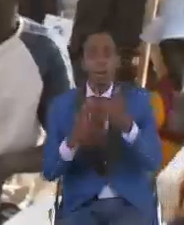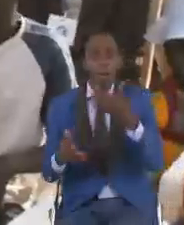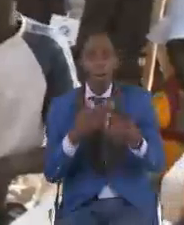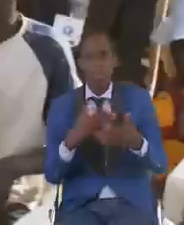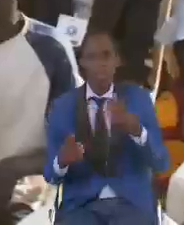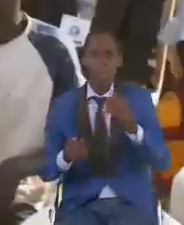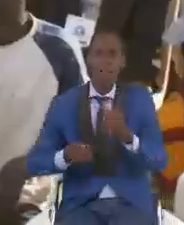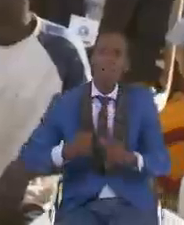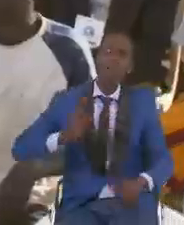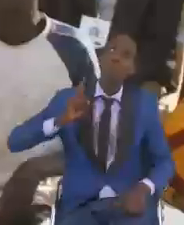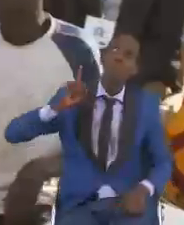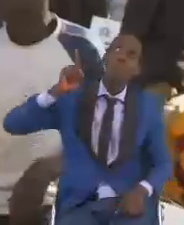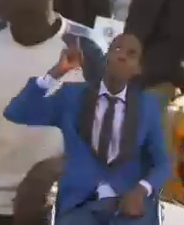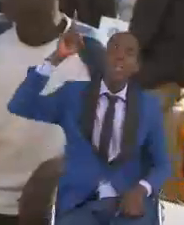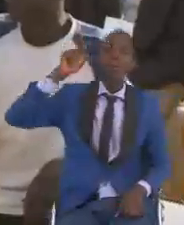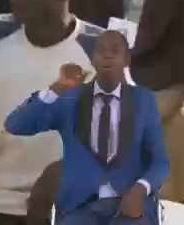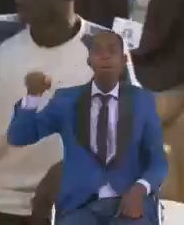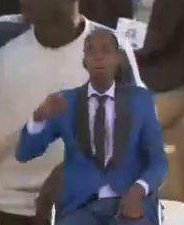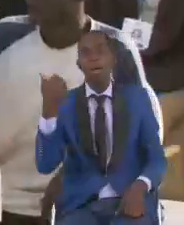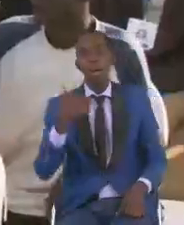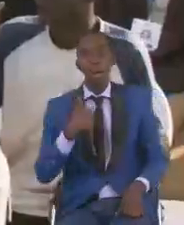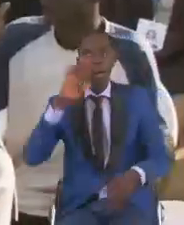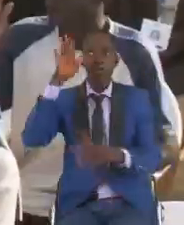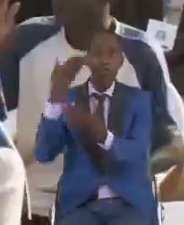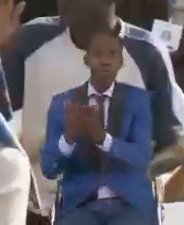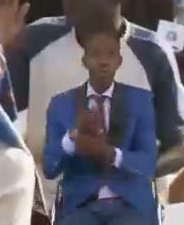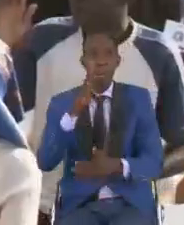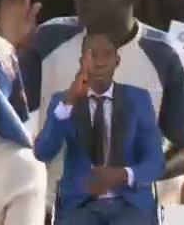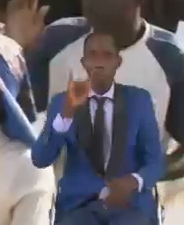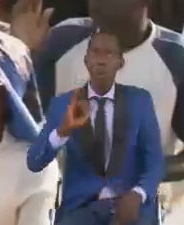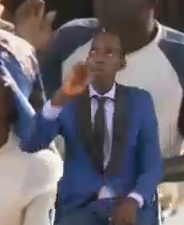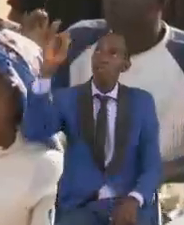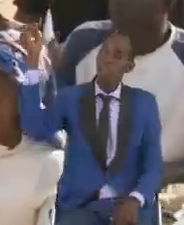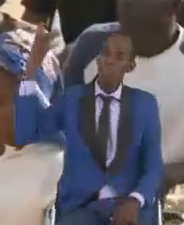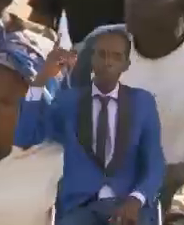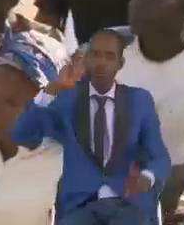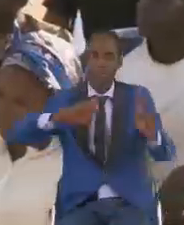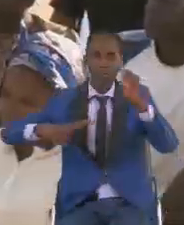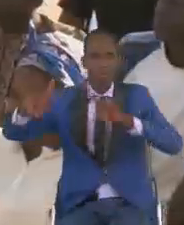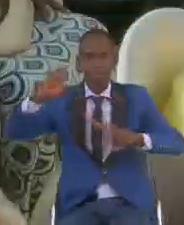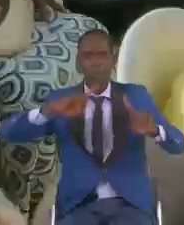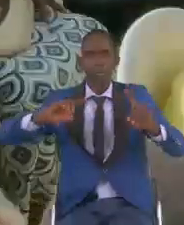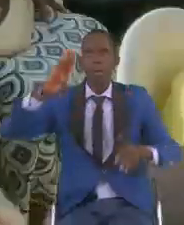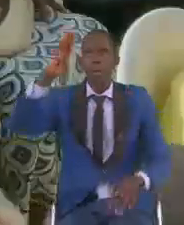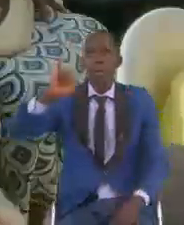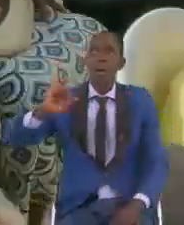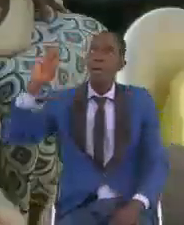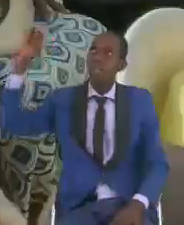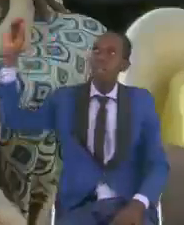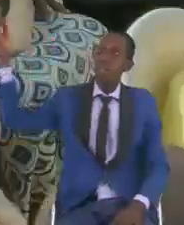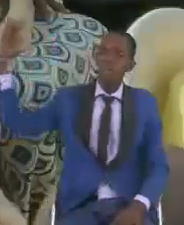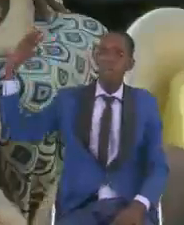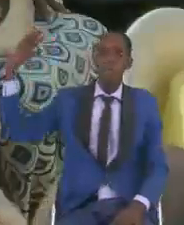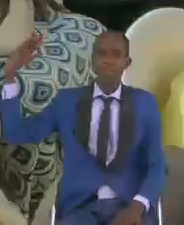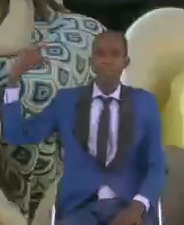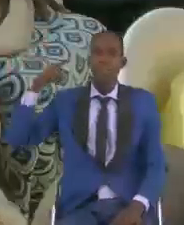height other people have reached, by grace. Somebody shout, by grace. You